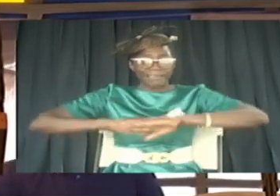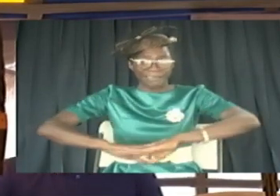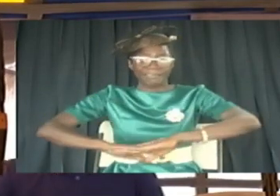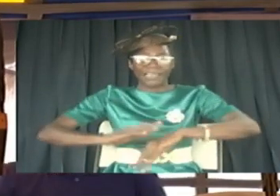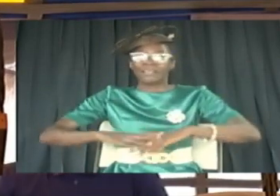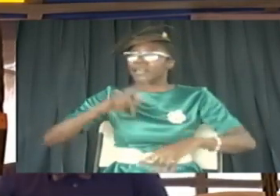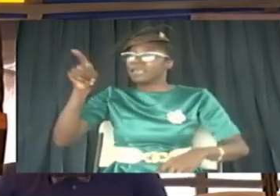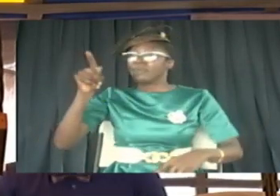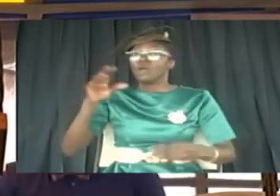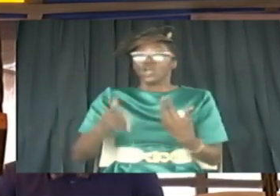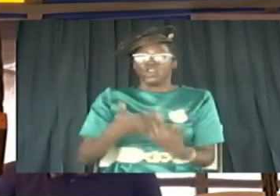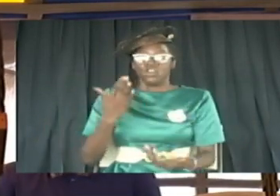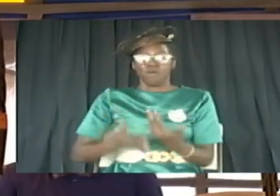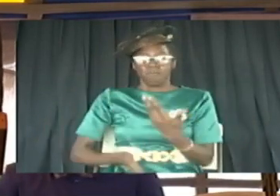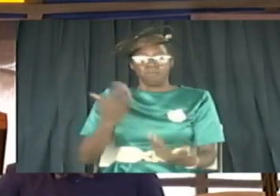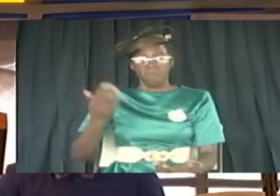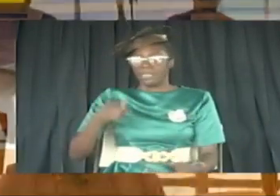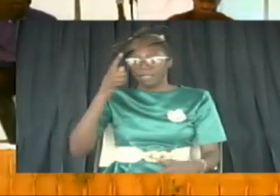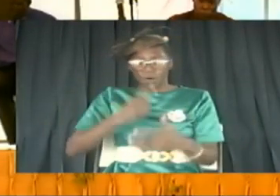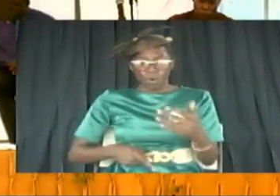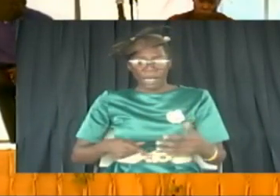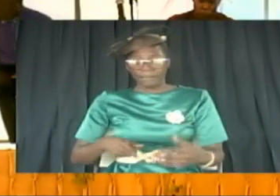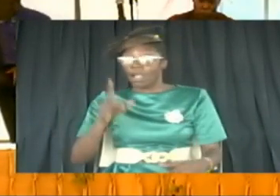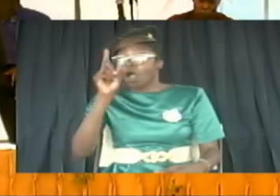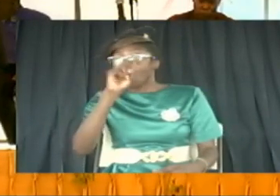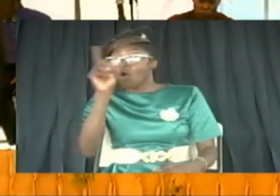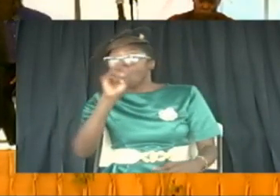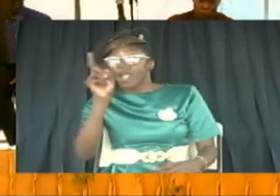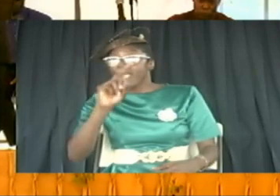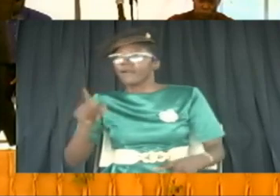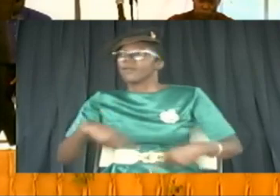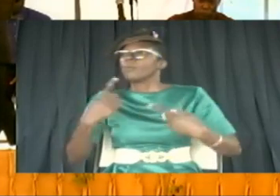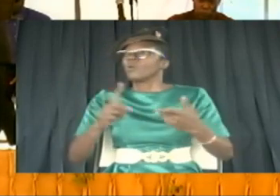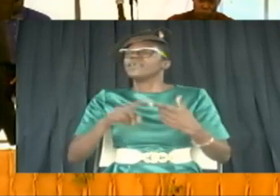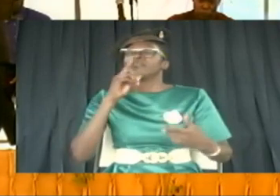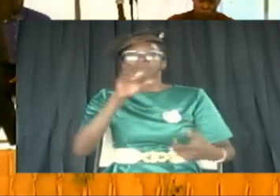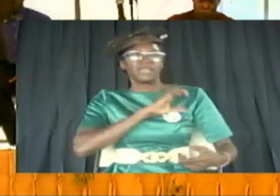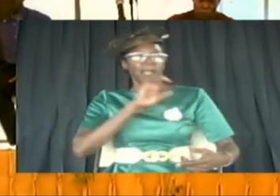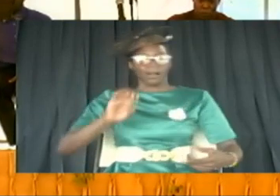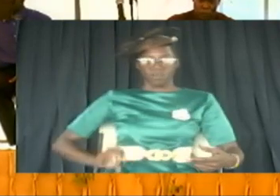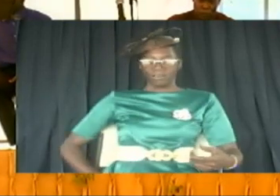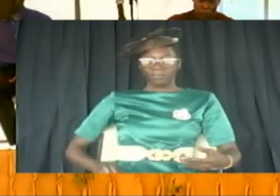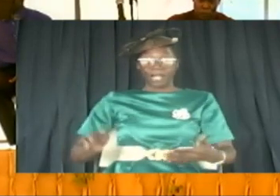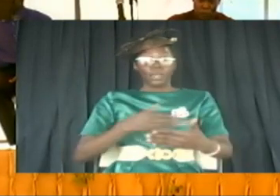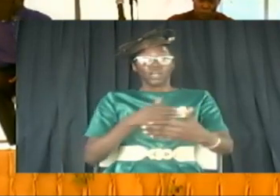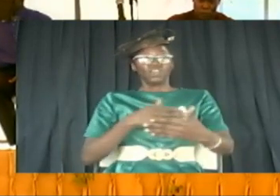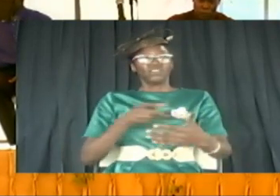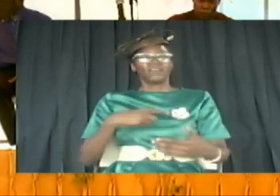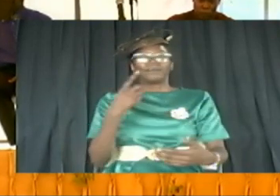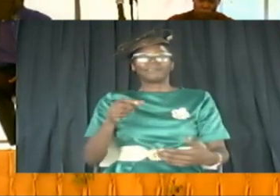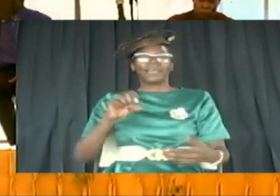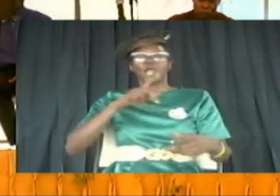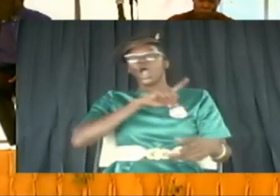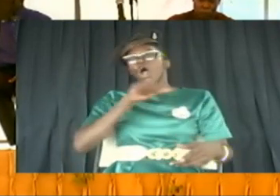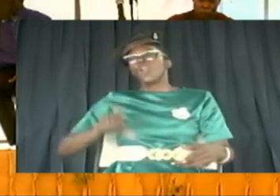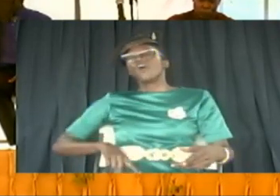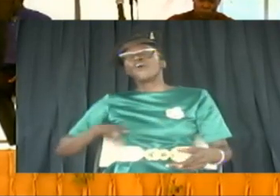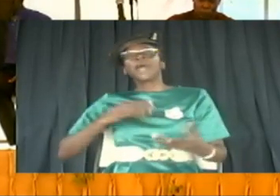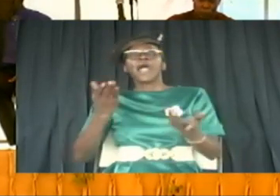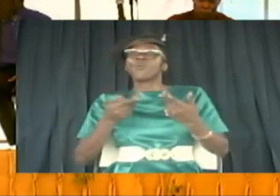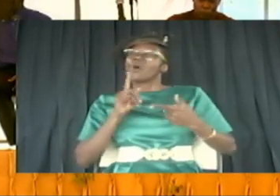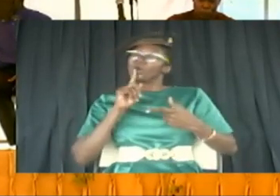where, I'm going to be a Christian. I hear the songwriter say, Lord, I want to be a Christian in my